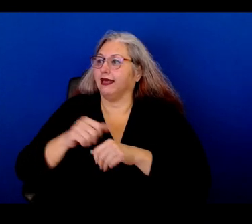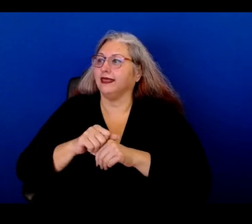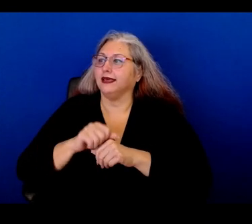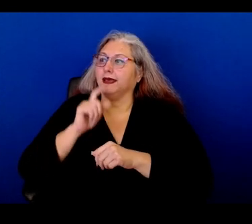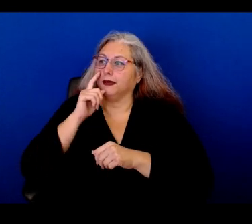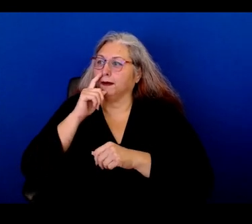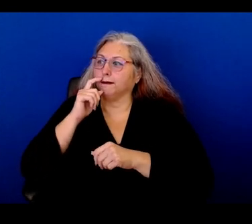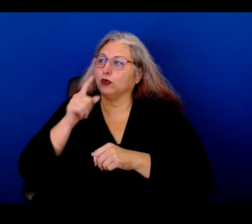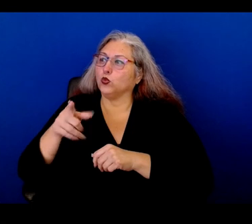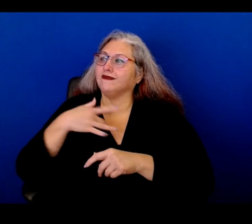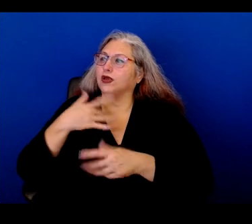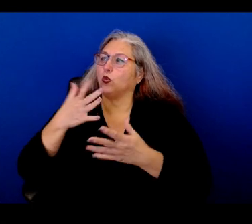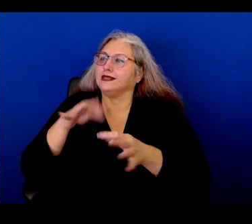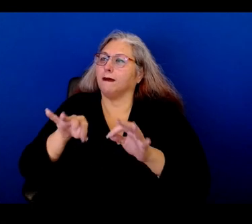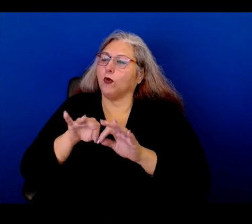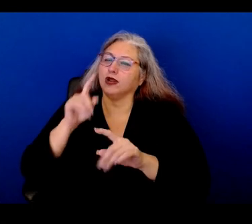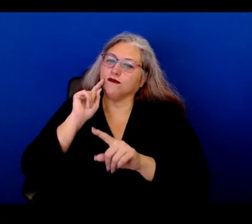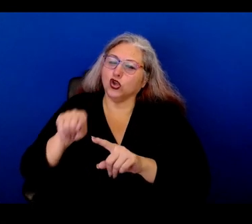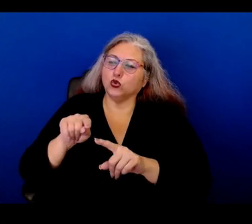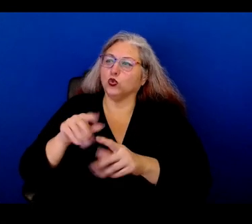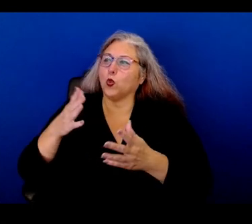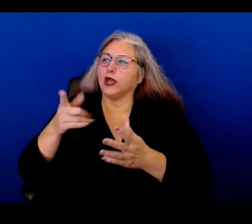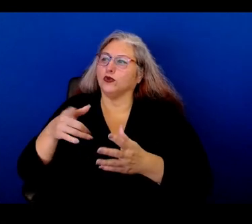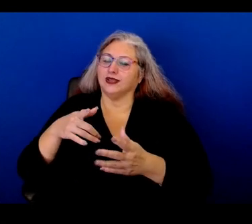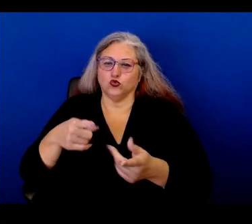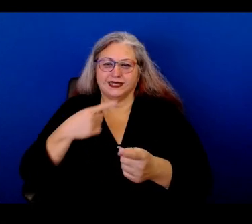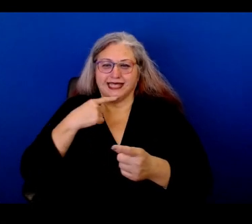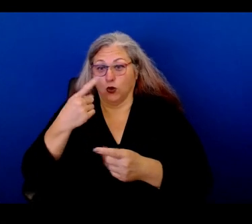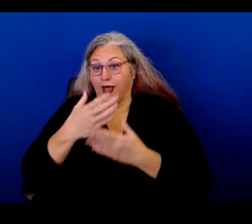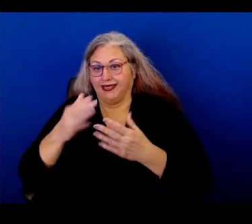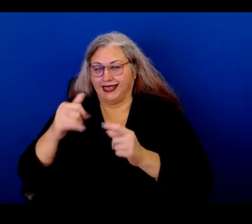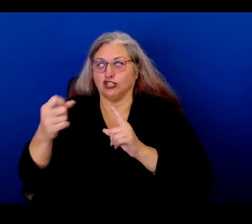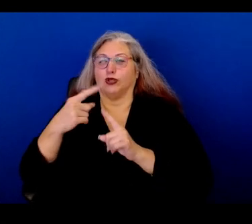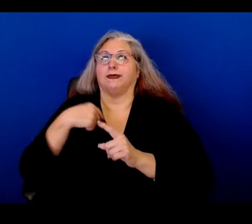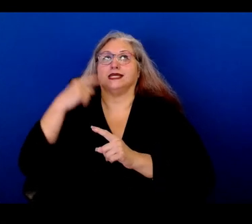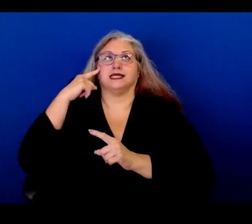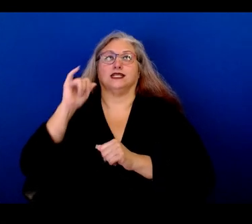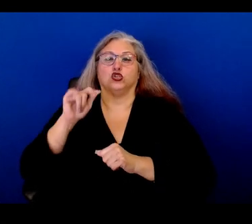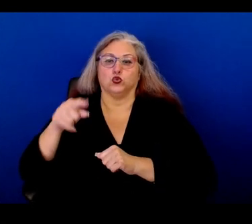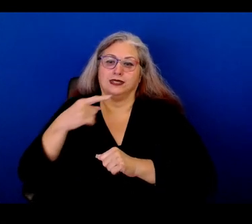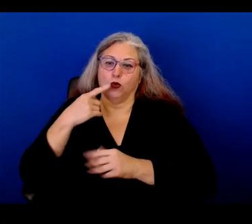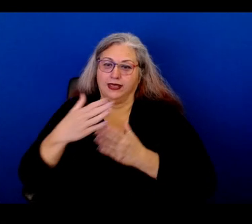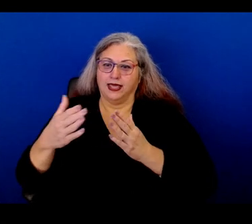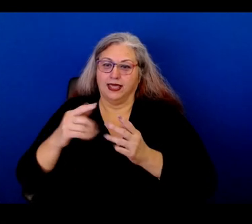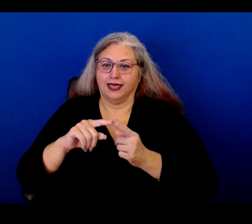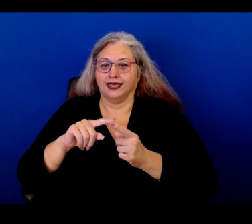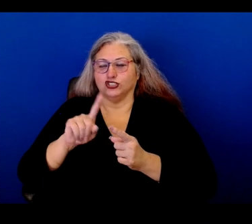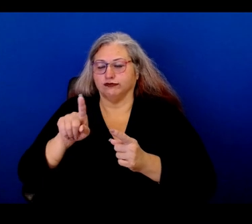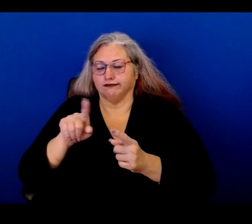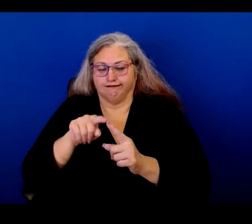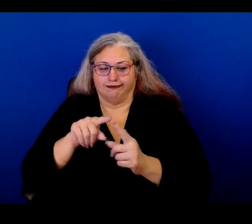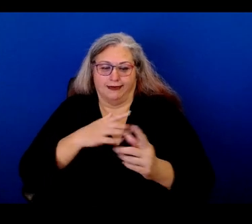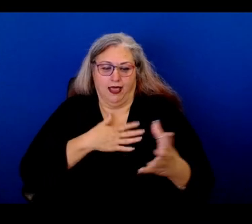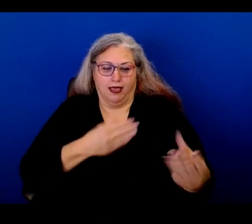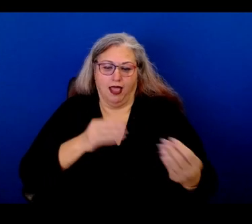what is important to you? What means a lot to you? What, I mean, you just said one thing, and that's what triggered me. You just said one thing. One thing is just compassion,